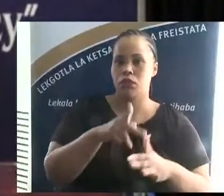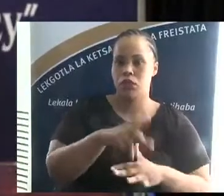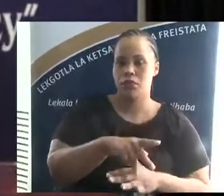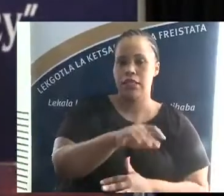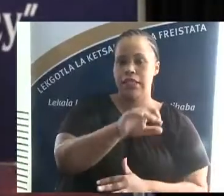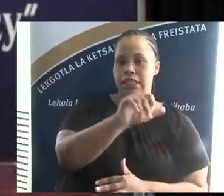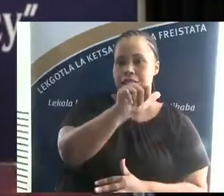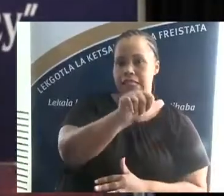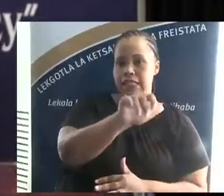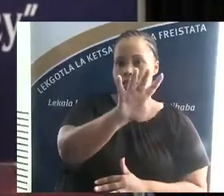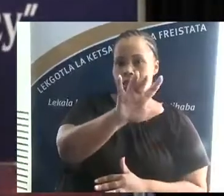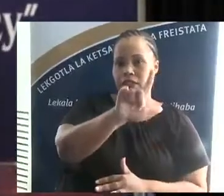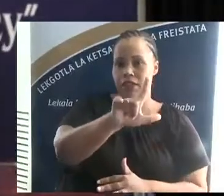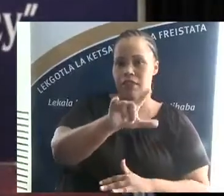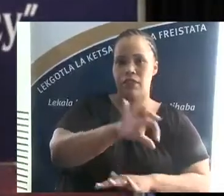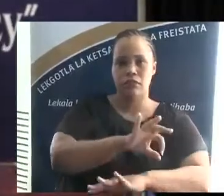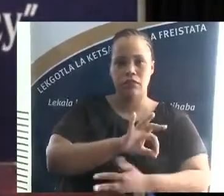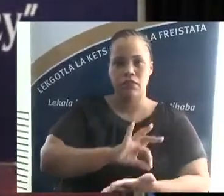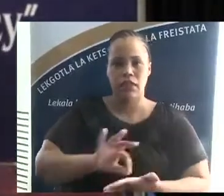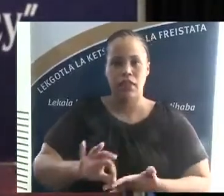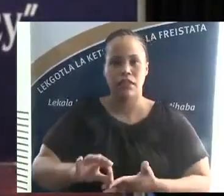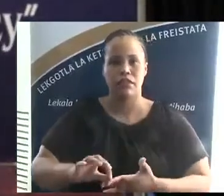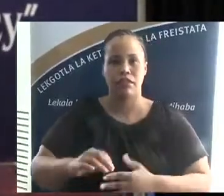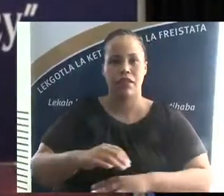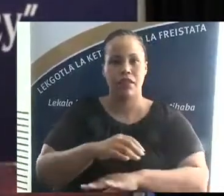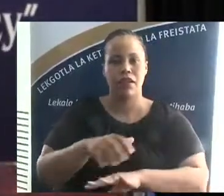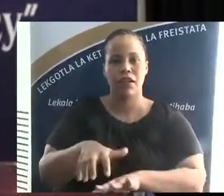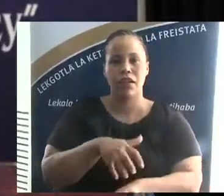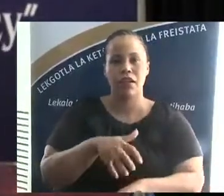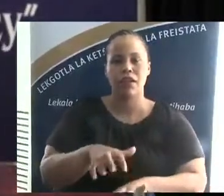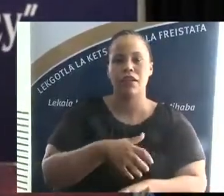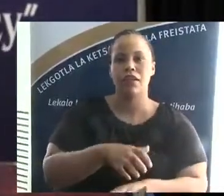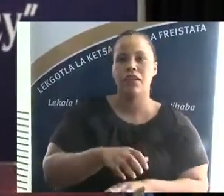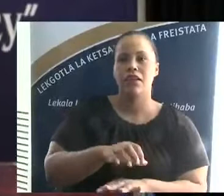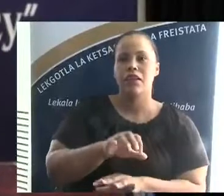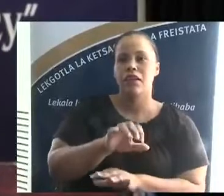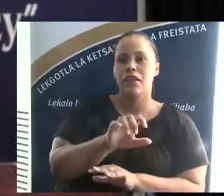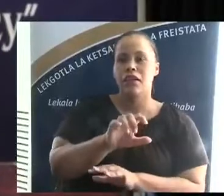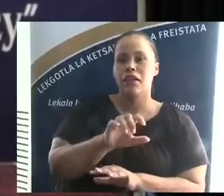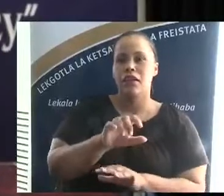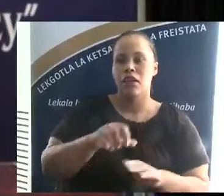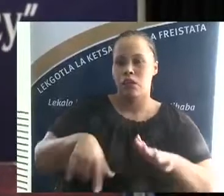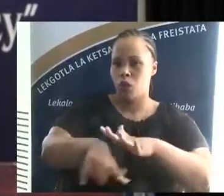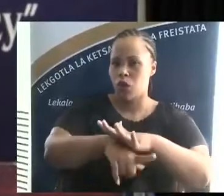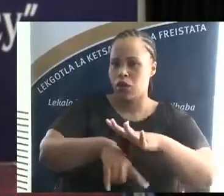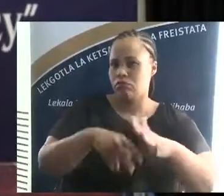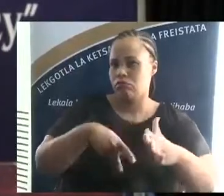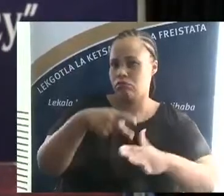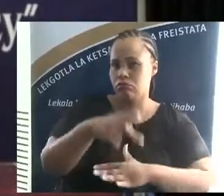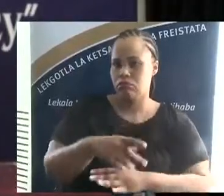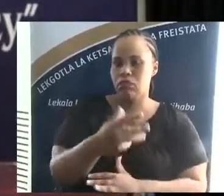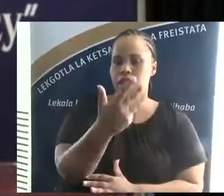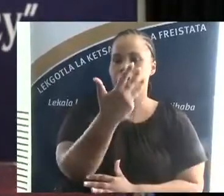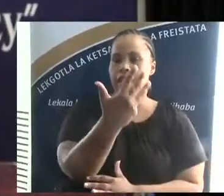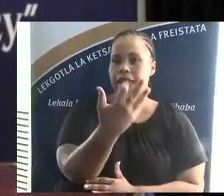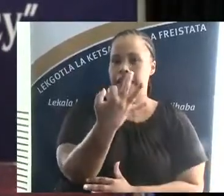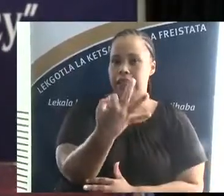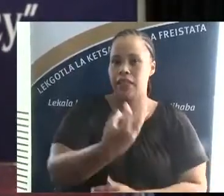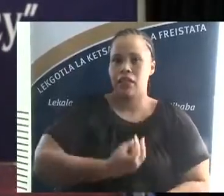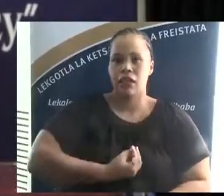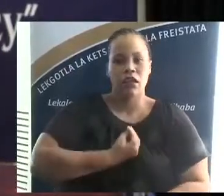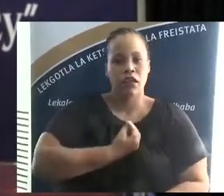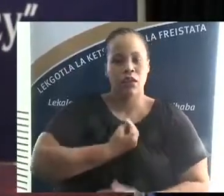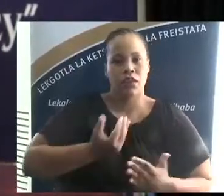657 cleaning and greening, 791 township revitalization programs, 93 youth